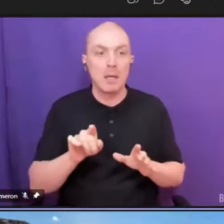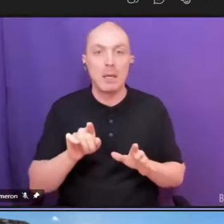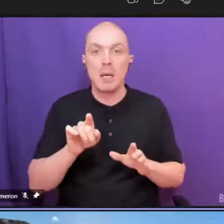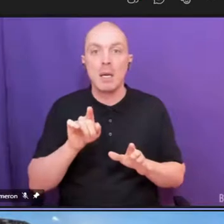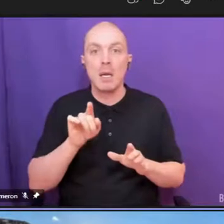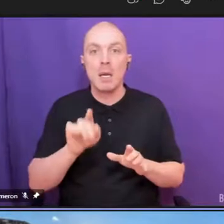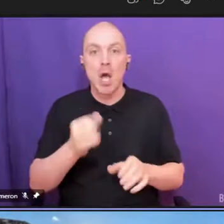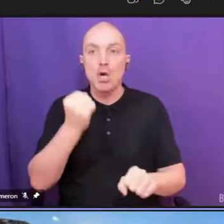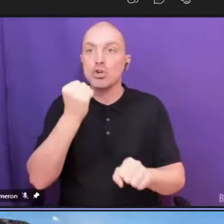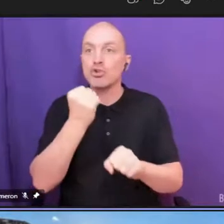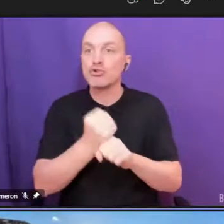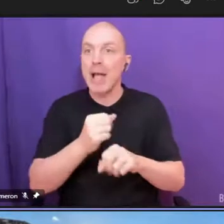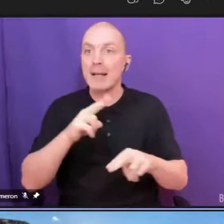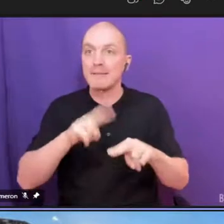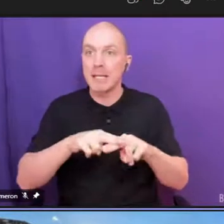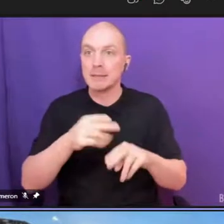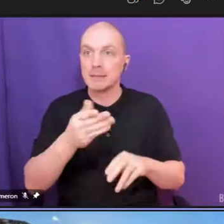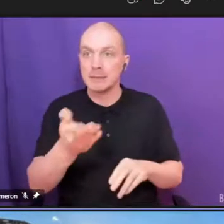Grant, you have your hand up.